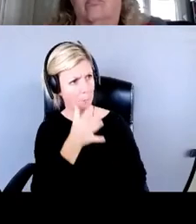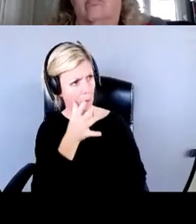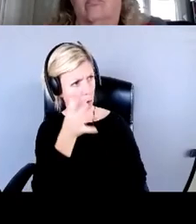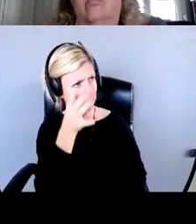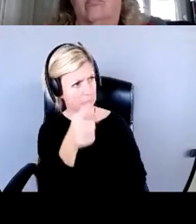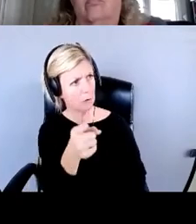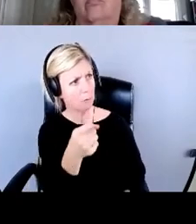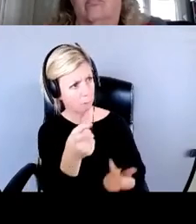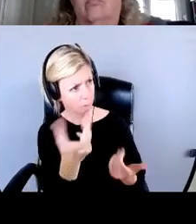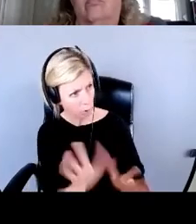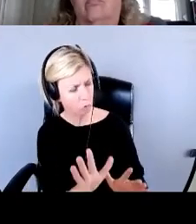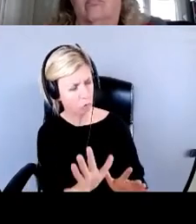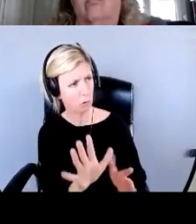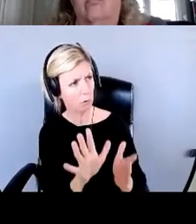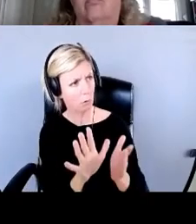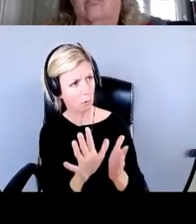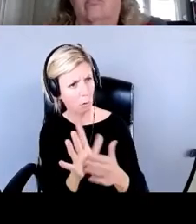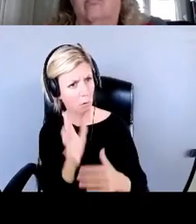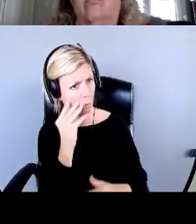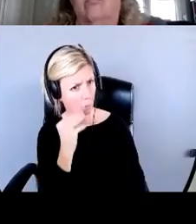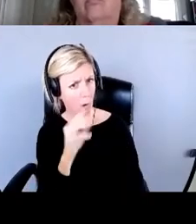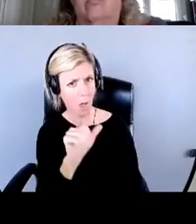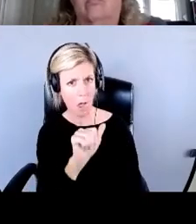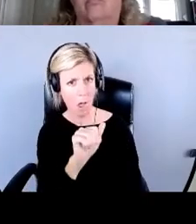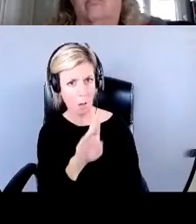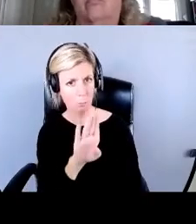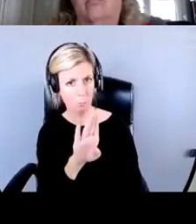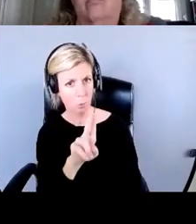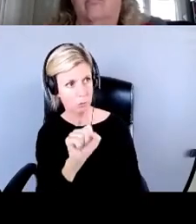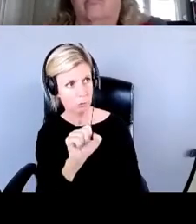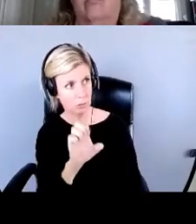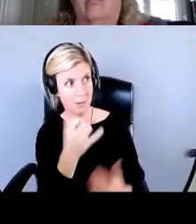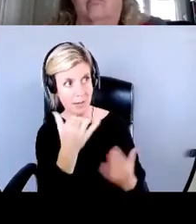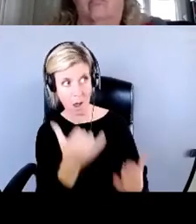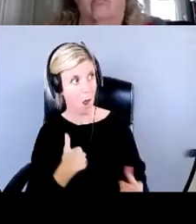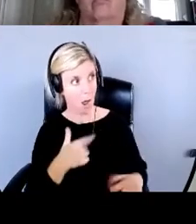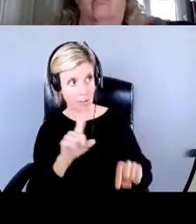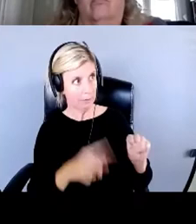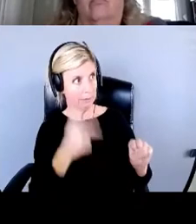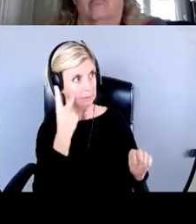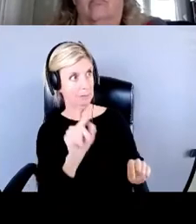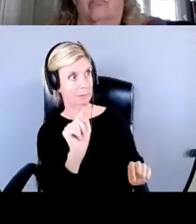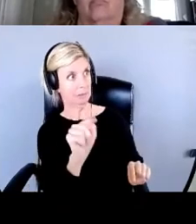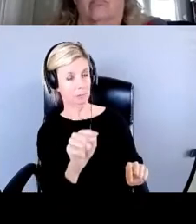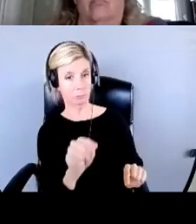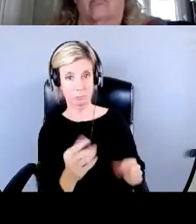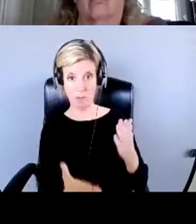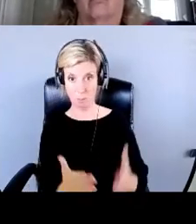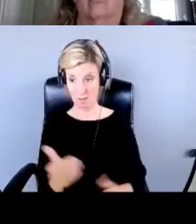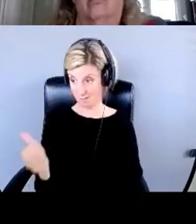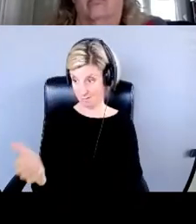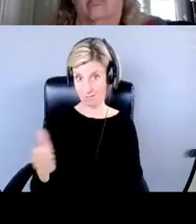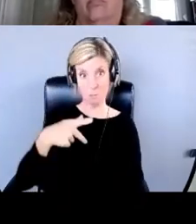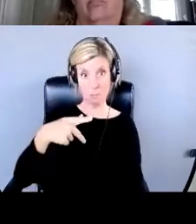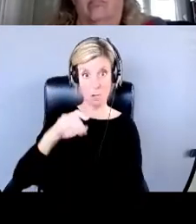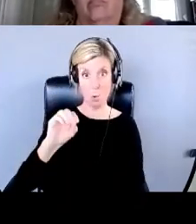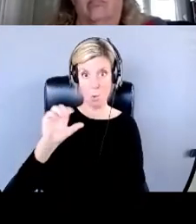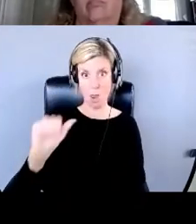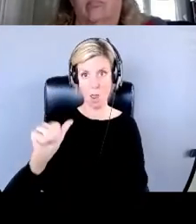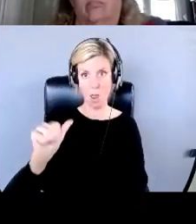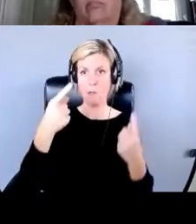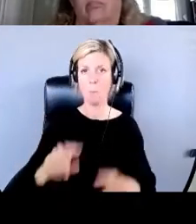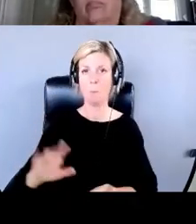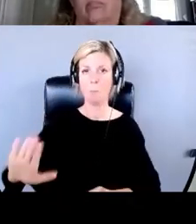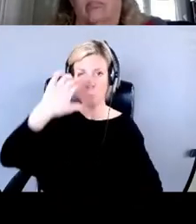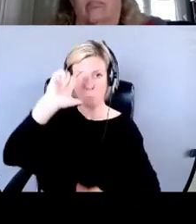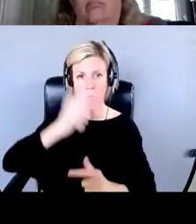seeing that person or spending time with that person. They may have even been the power of attorney and siblings have gone and changed it so